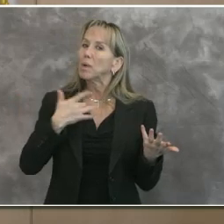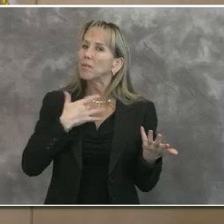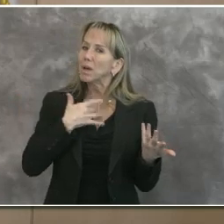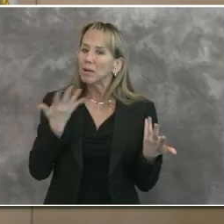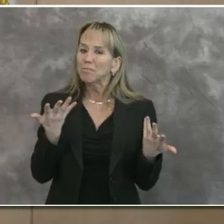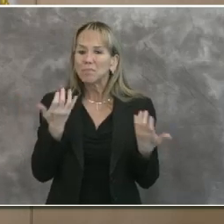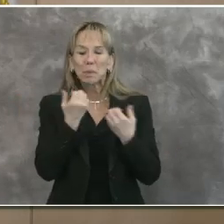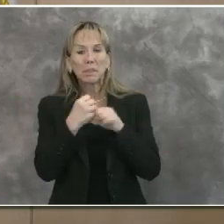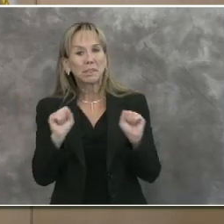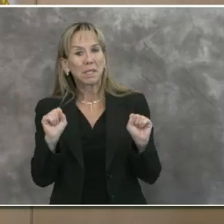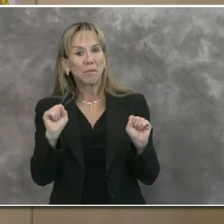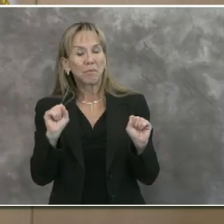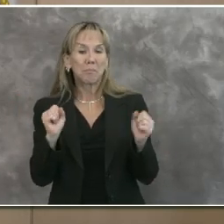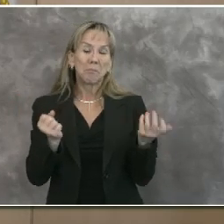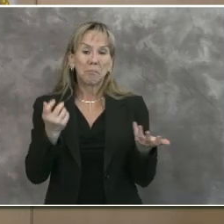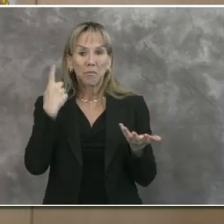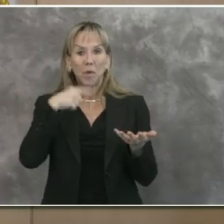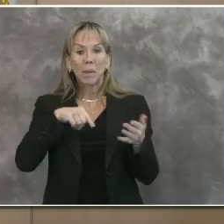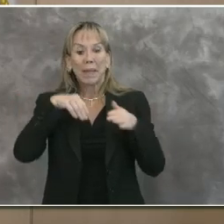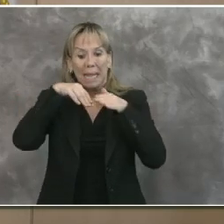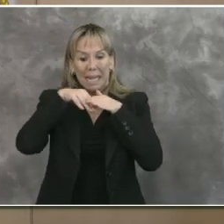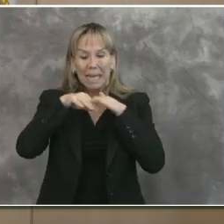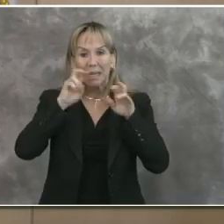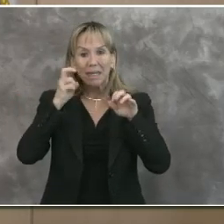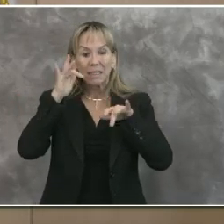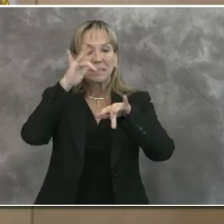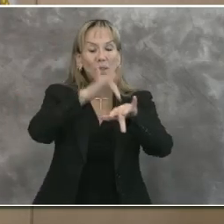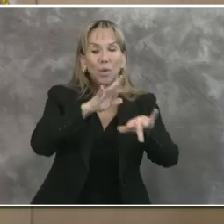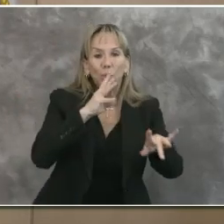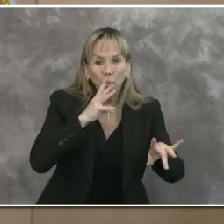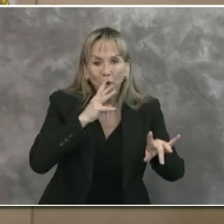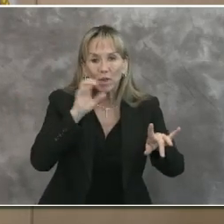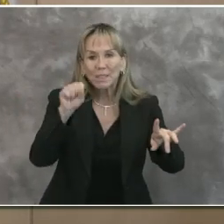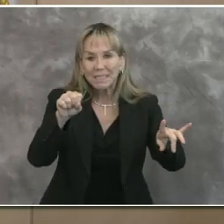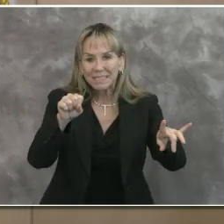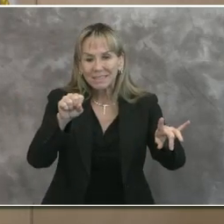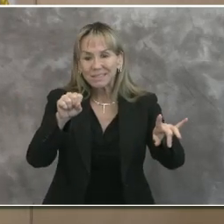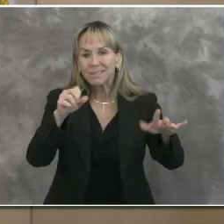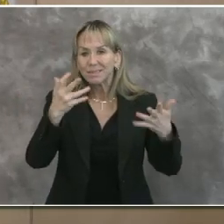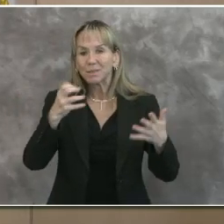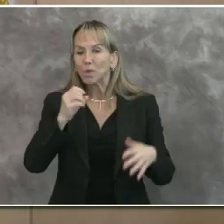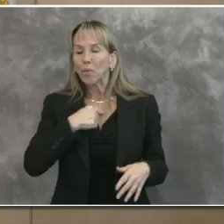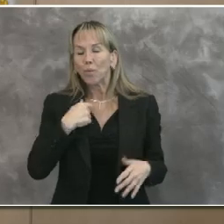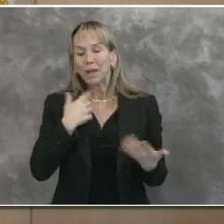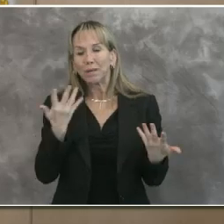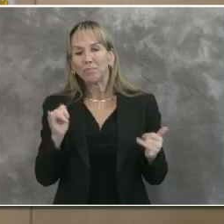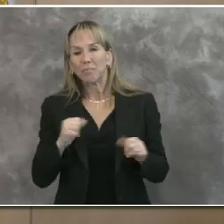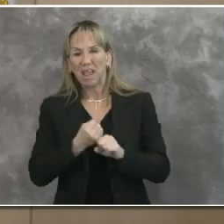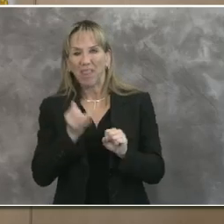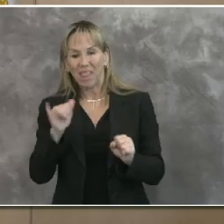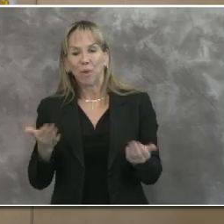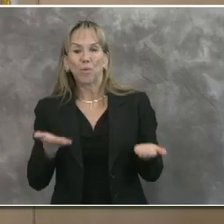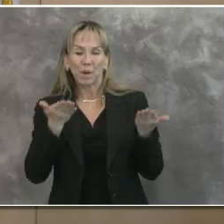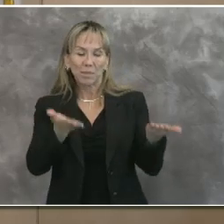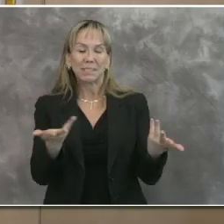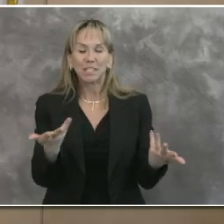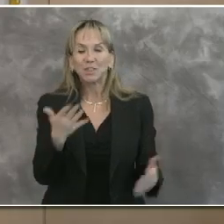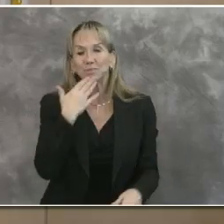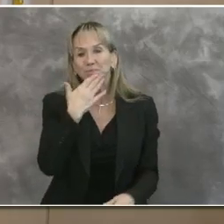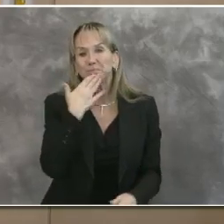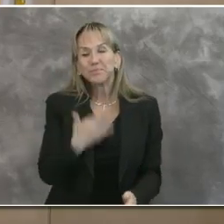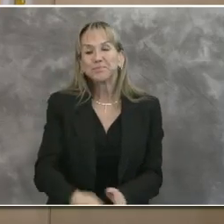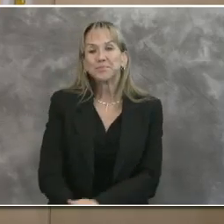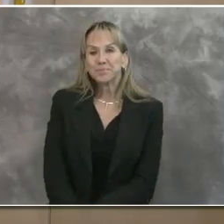them to go into the water. So that was the basis for our recommendation. Thank